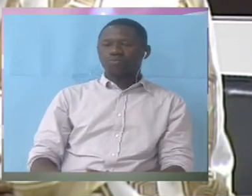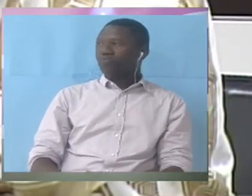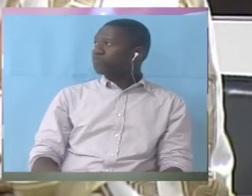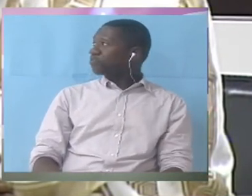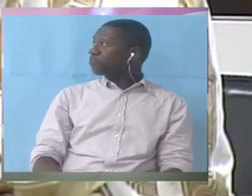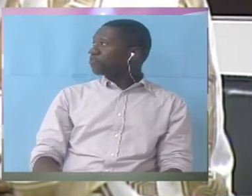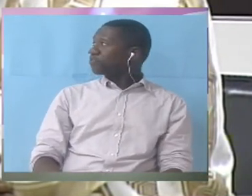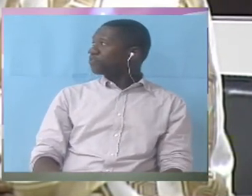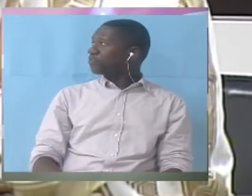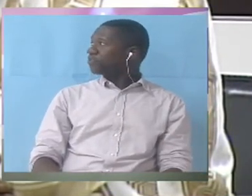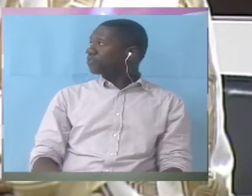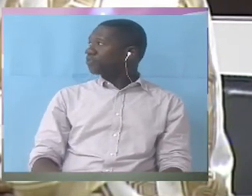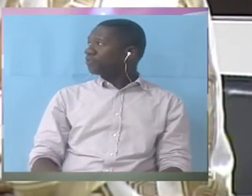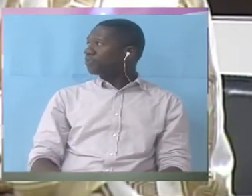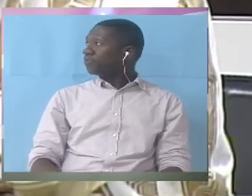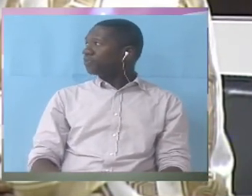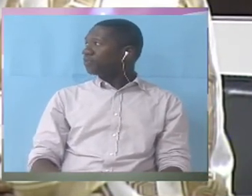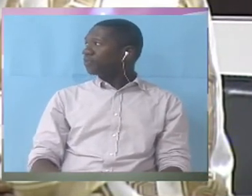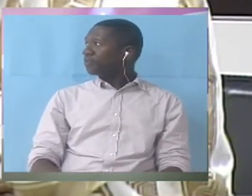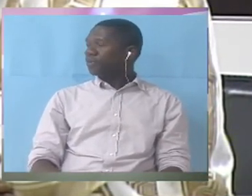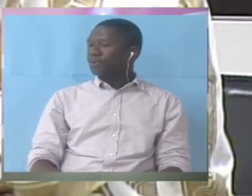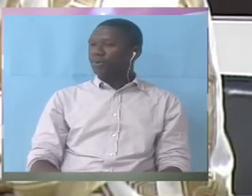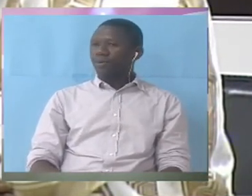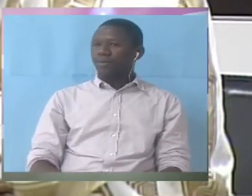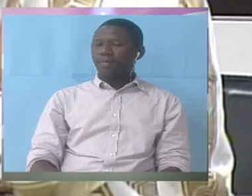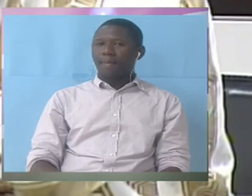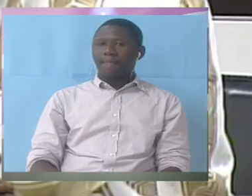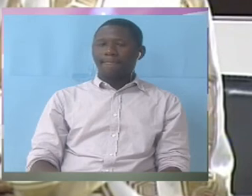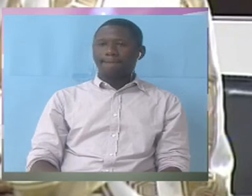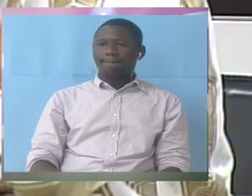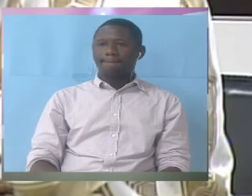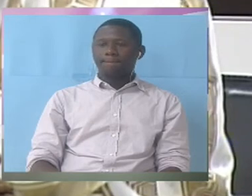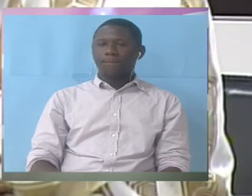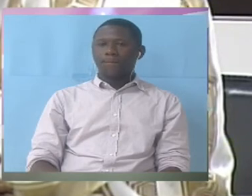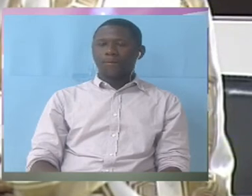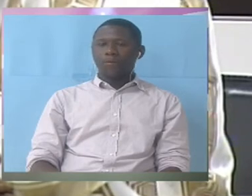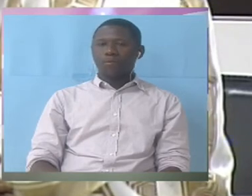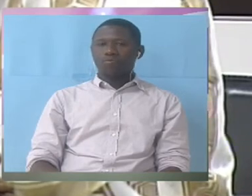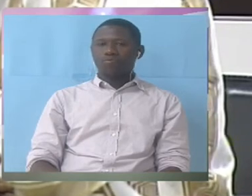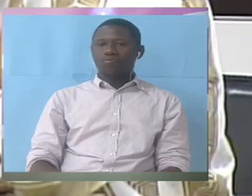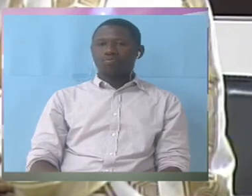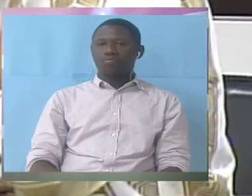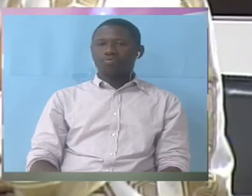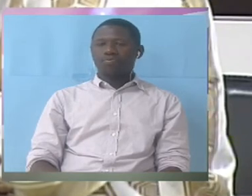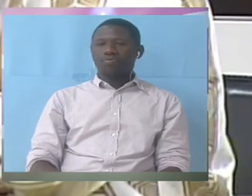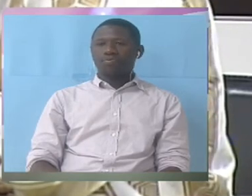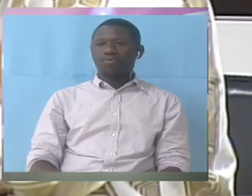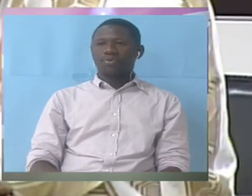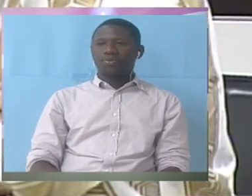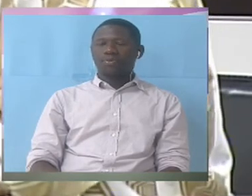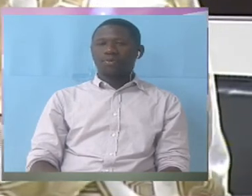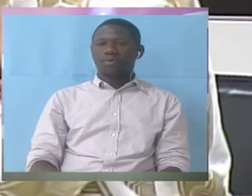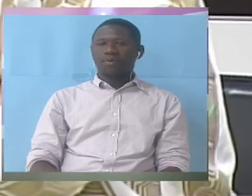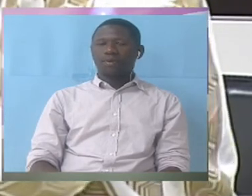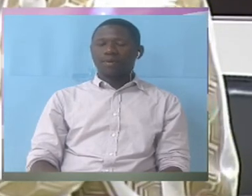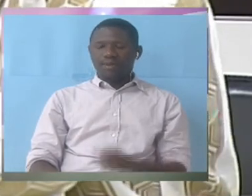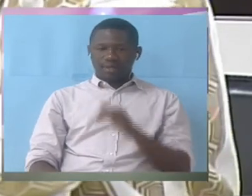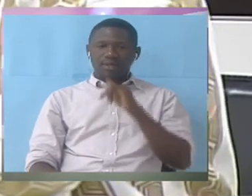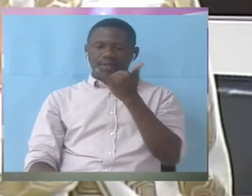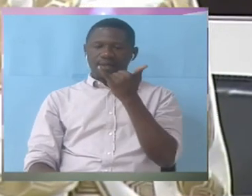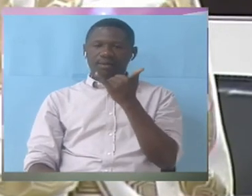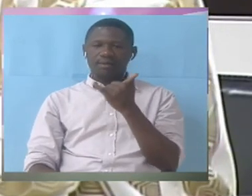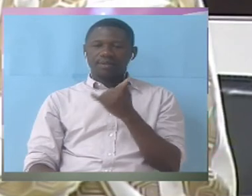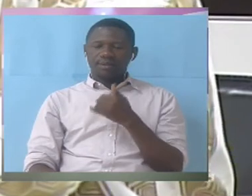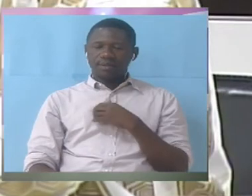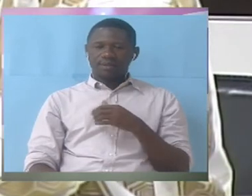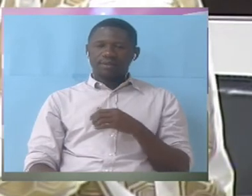dal dalagut ndax amna lu dal ñooñu ci bimu yagge. Yes,